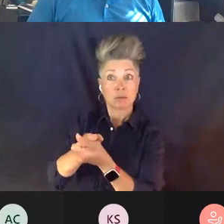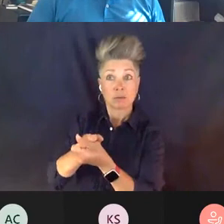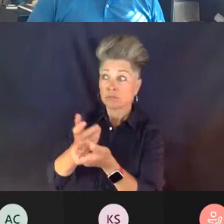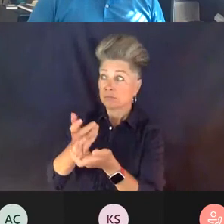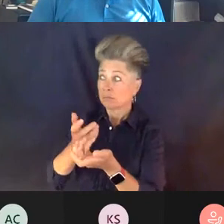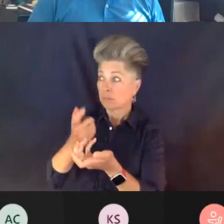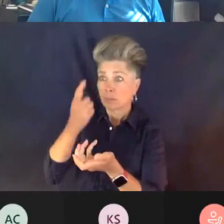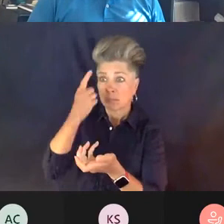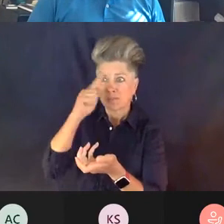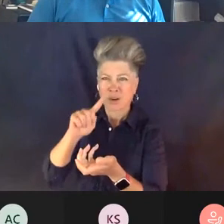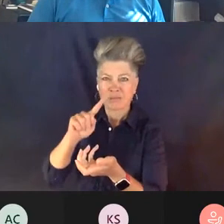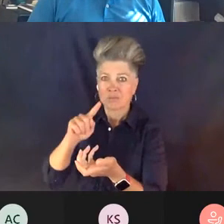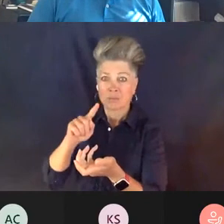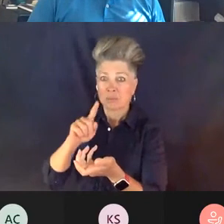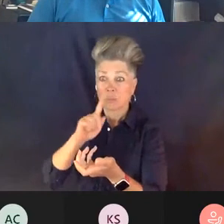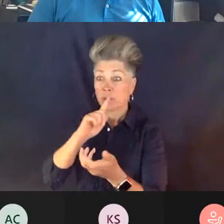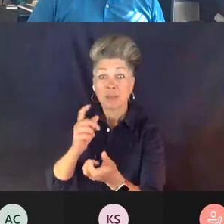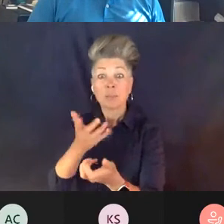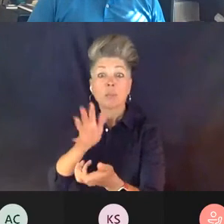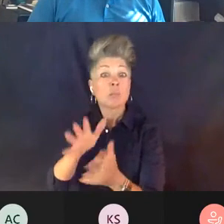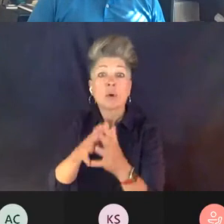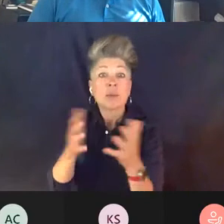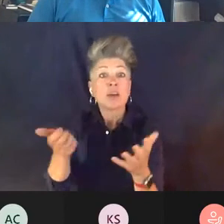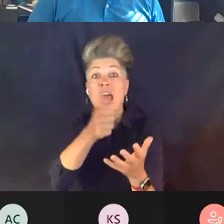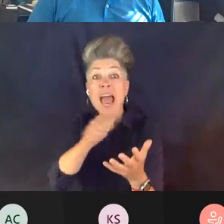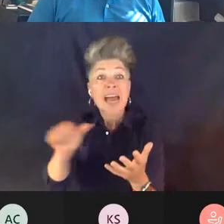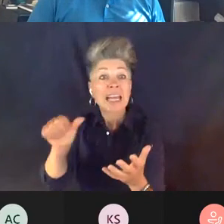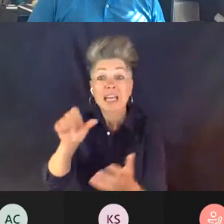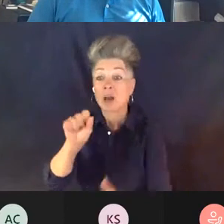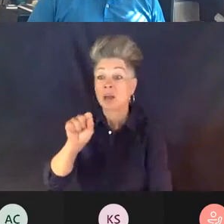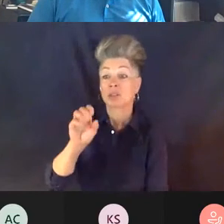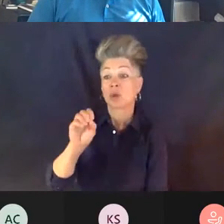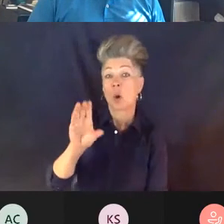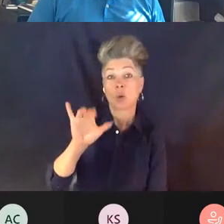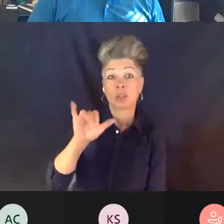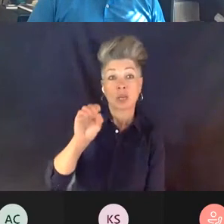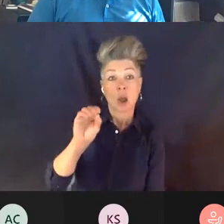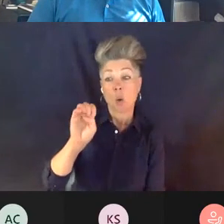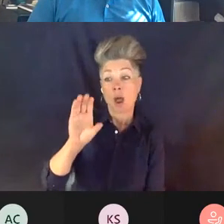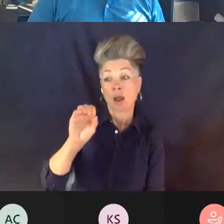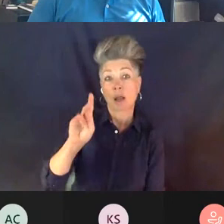pretty much any socioeconomic factor is improved by